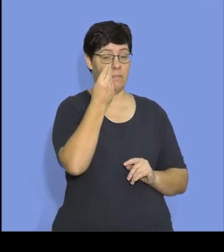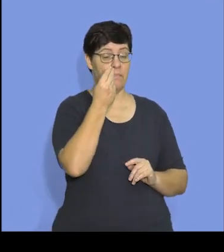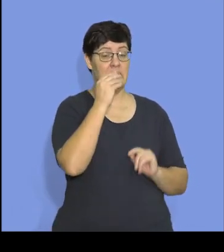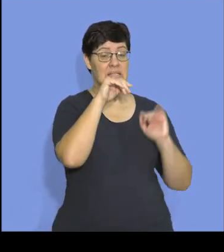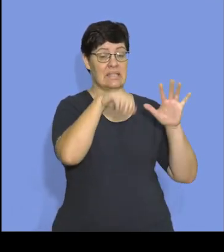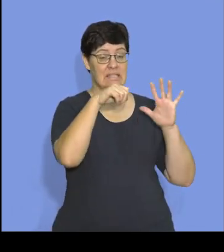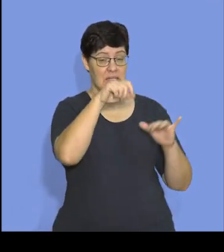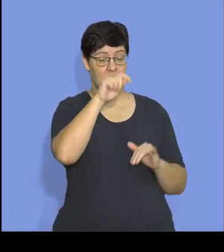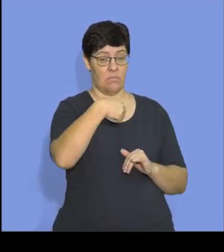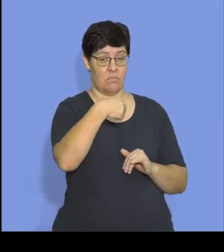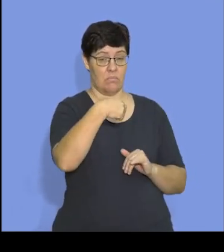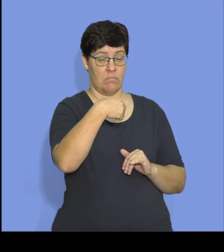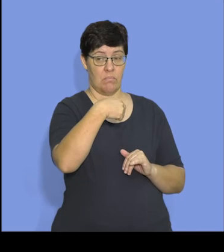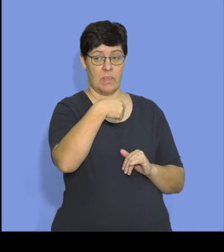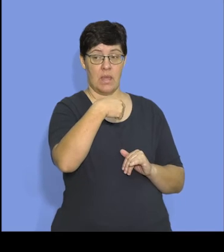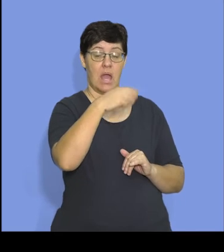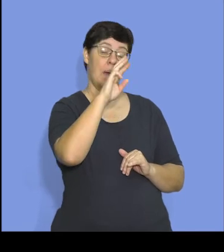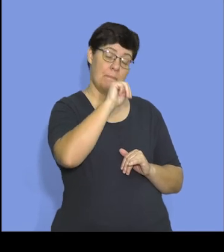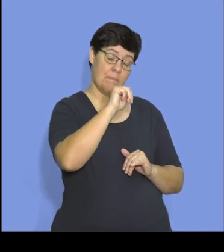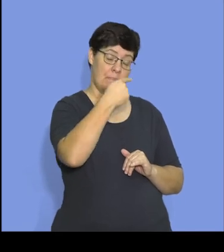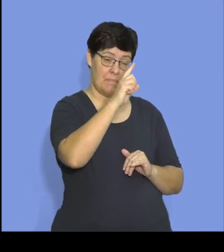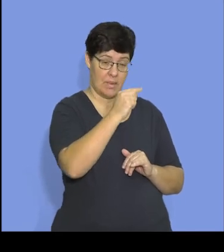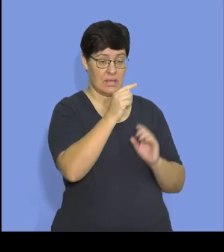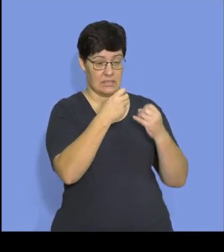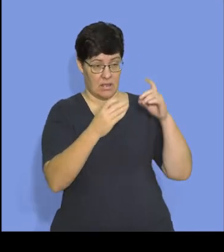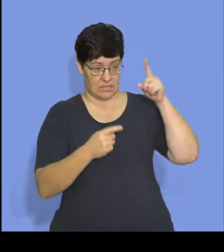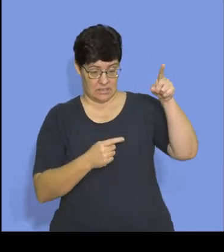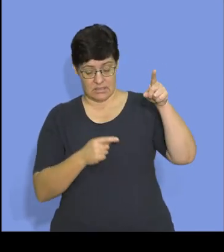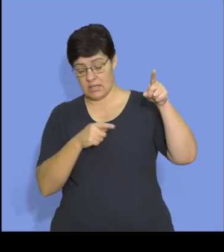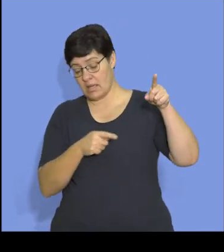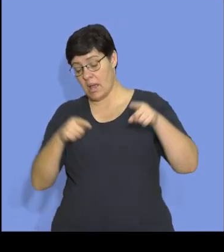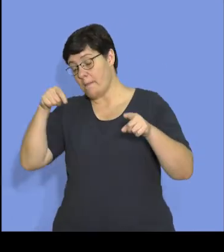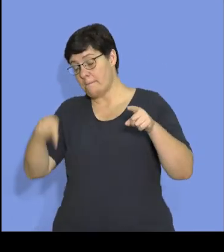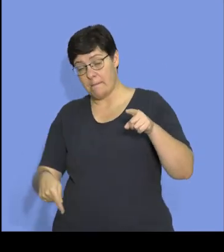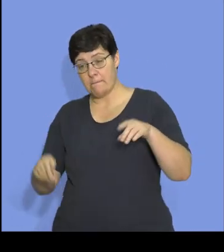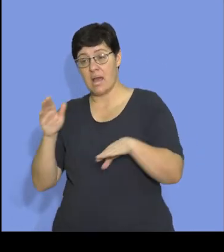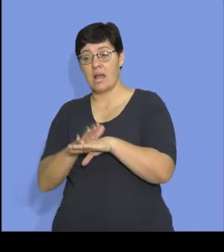per second. It hit the ground at minus 16 meters